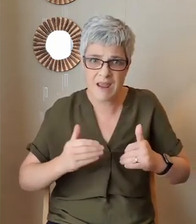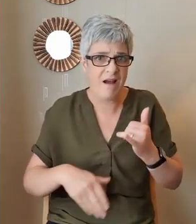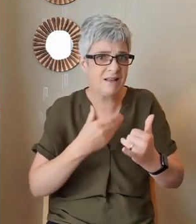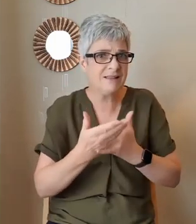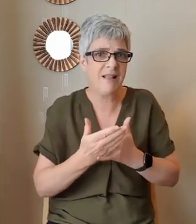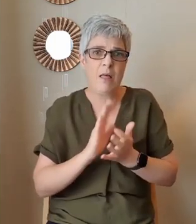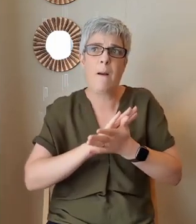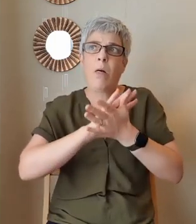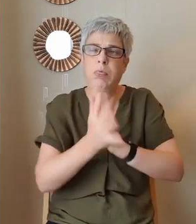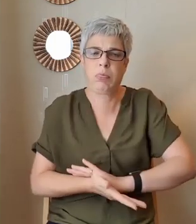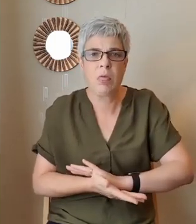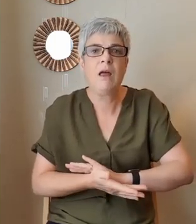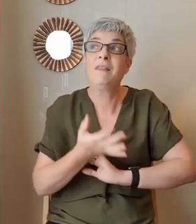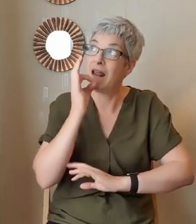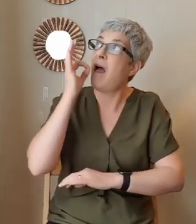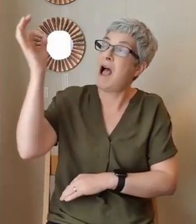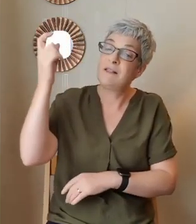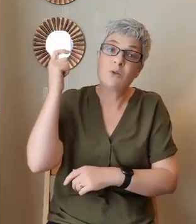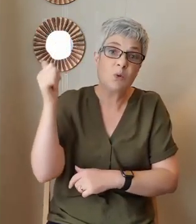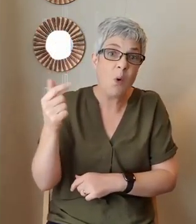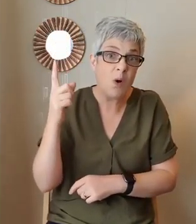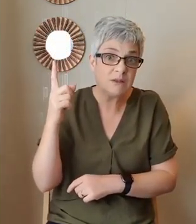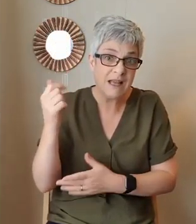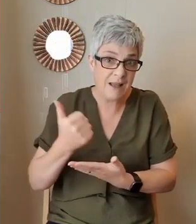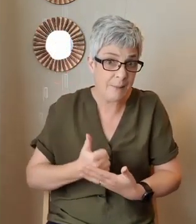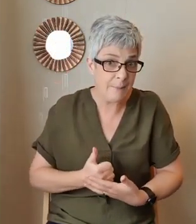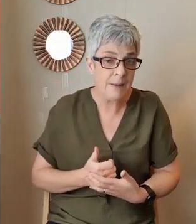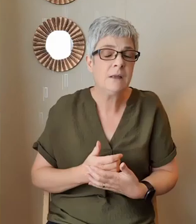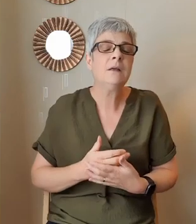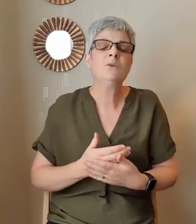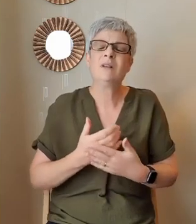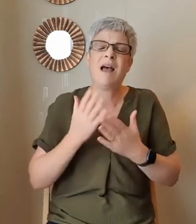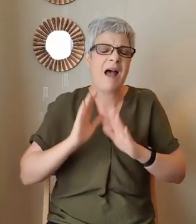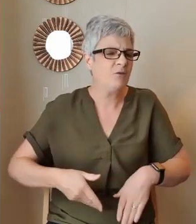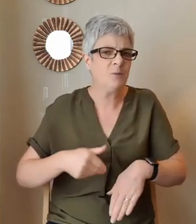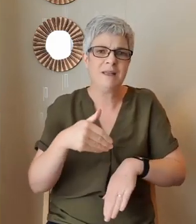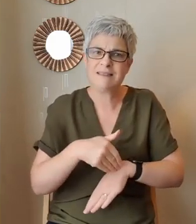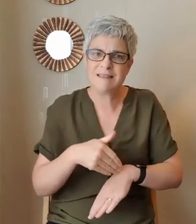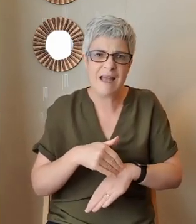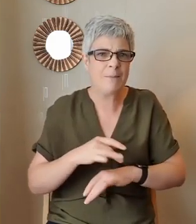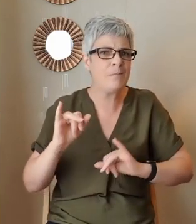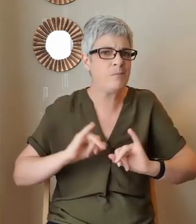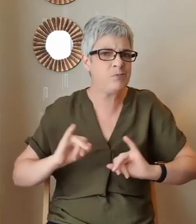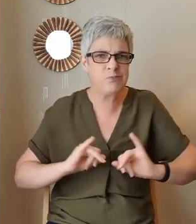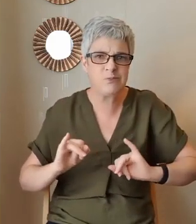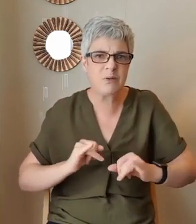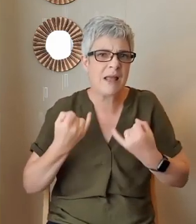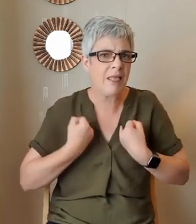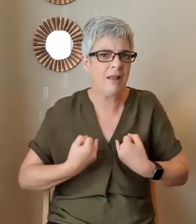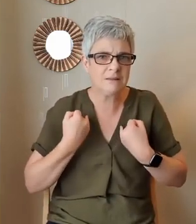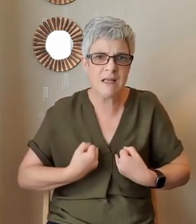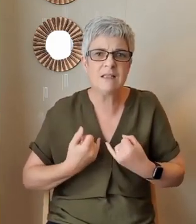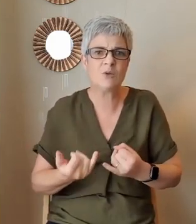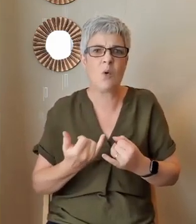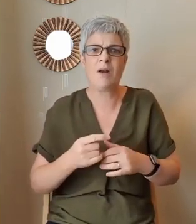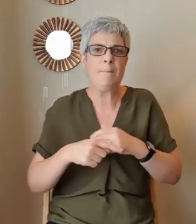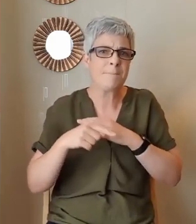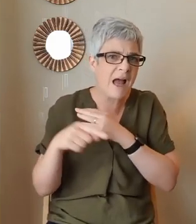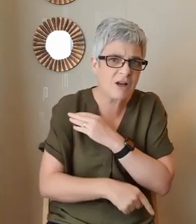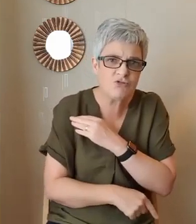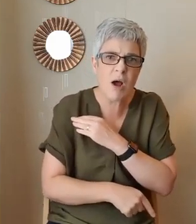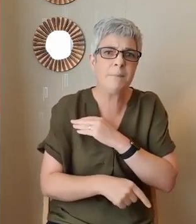call on God. We don't have to be in a time of serious illness or facing bankruptcy or about to go